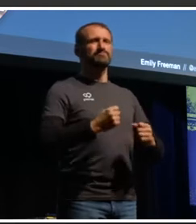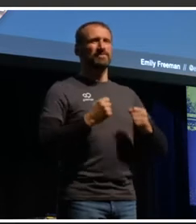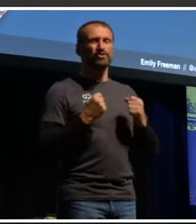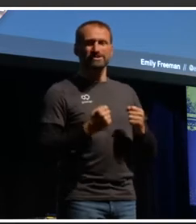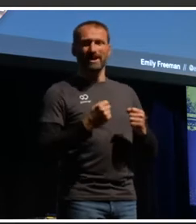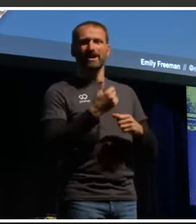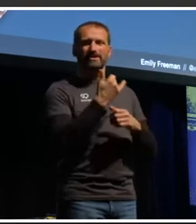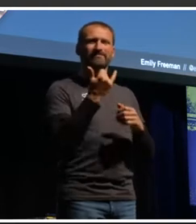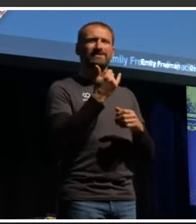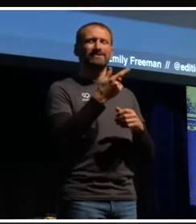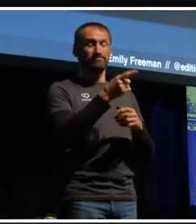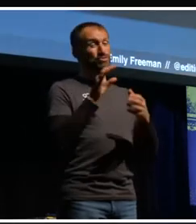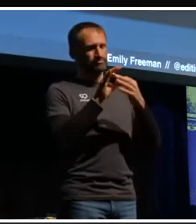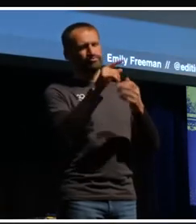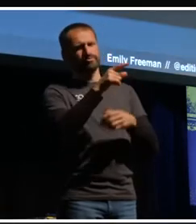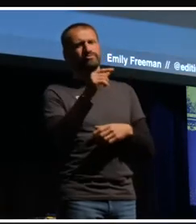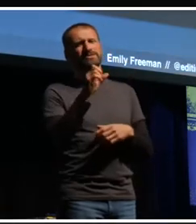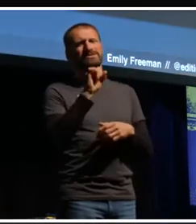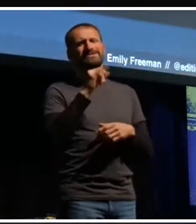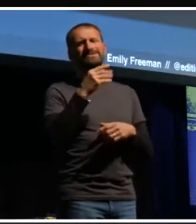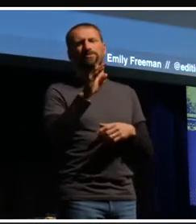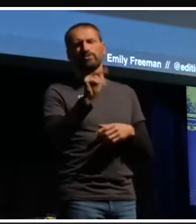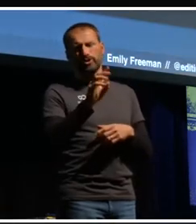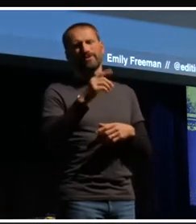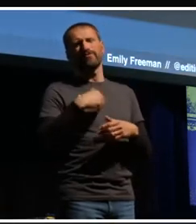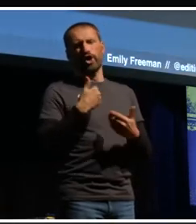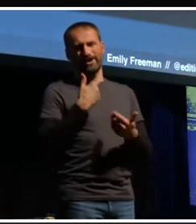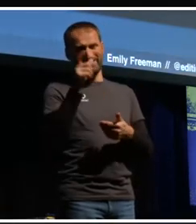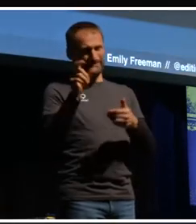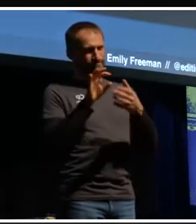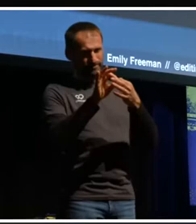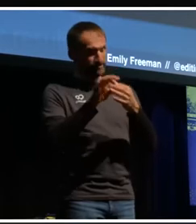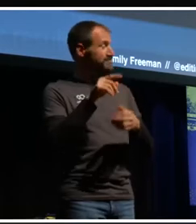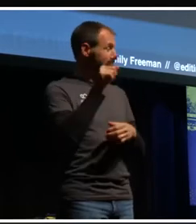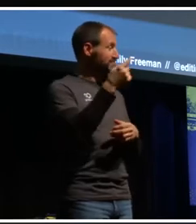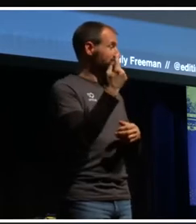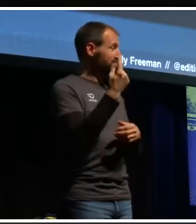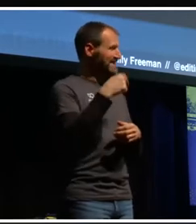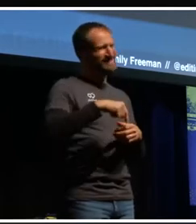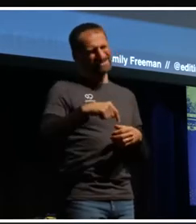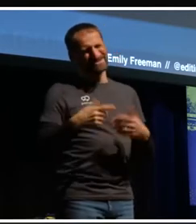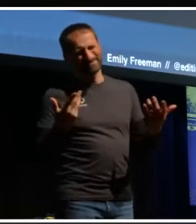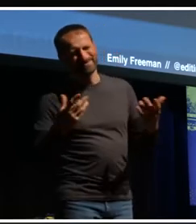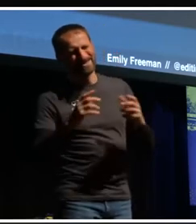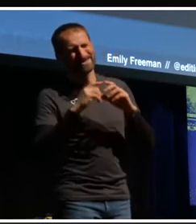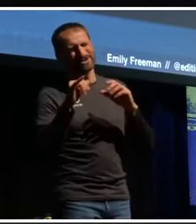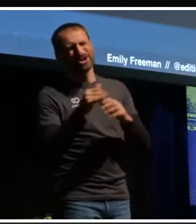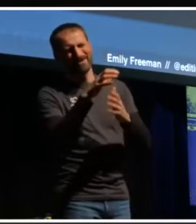homage to Sigmund Freud. Freud believed our sense of self, I'm sorry, this is a JavaScript conference,